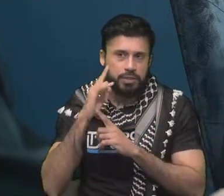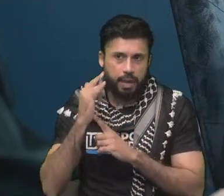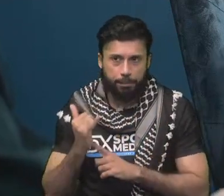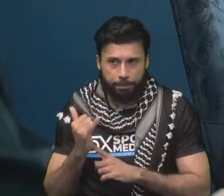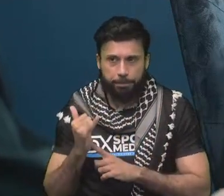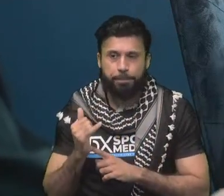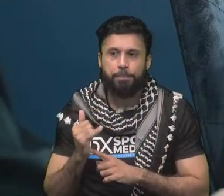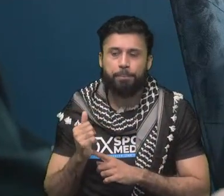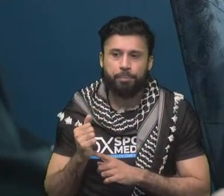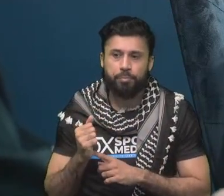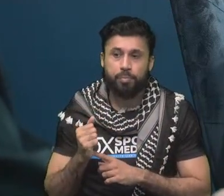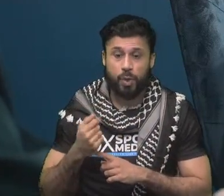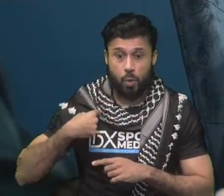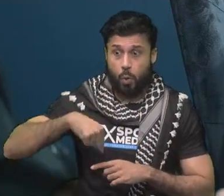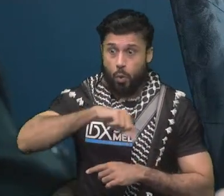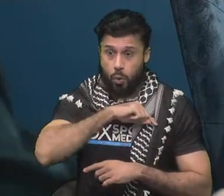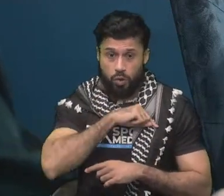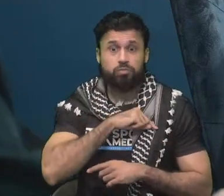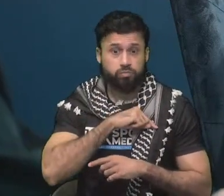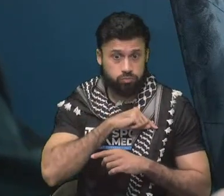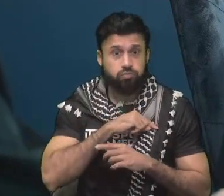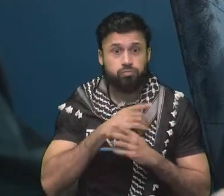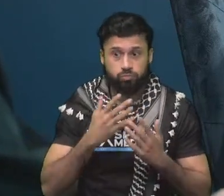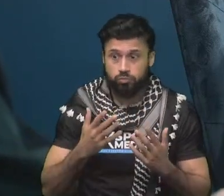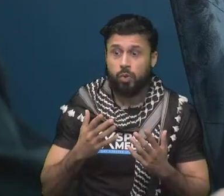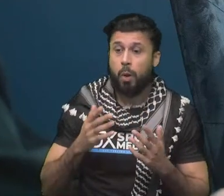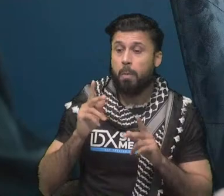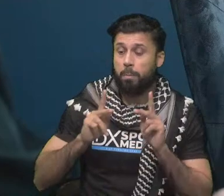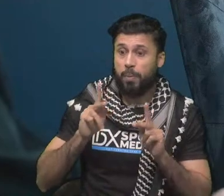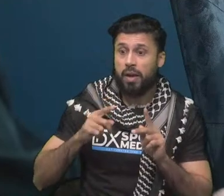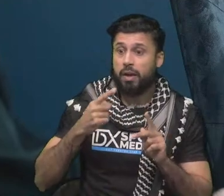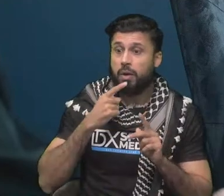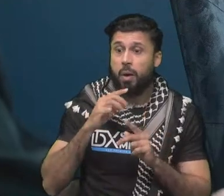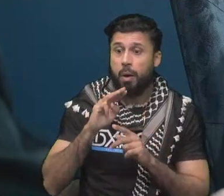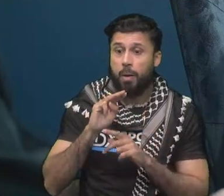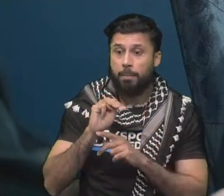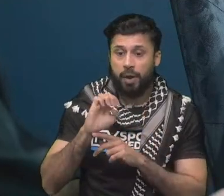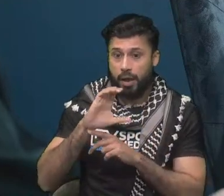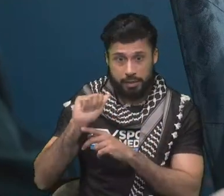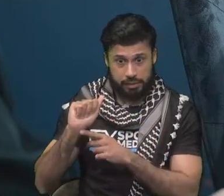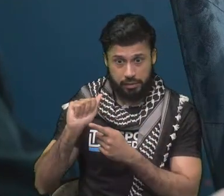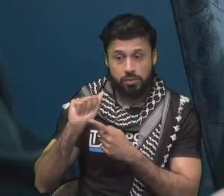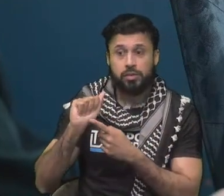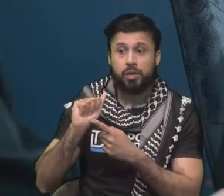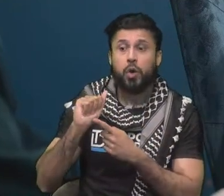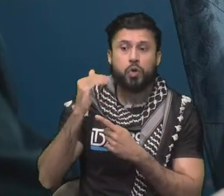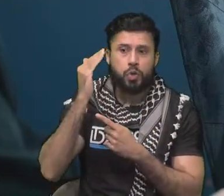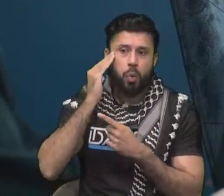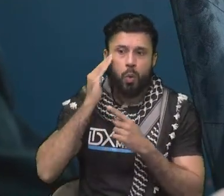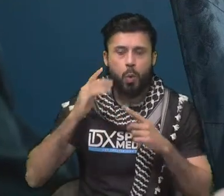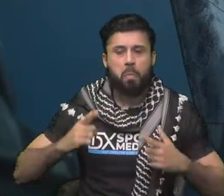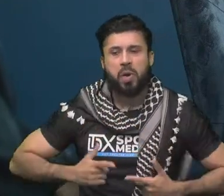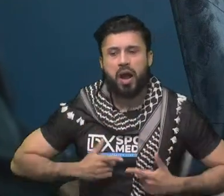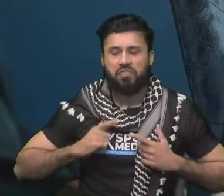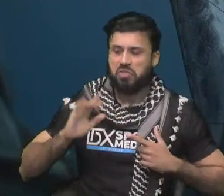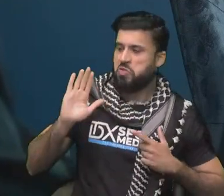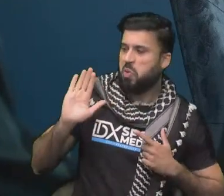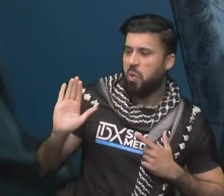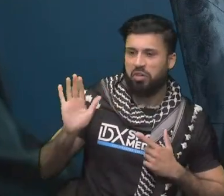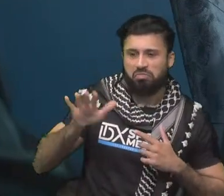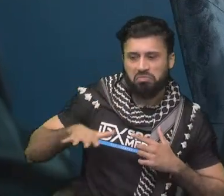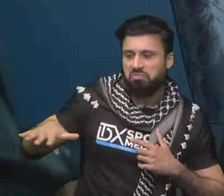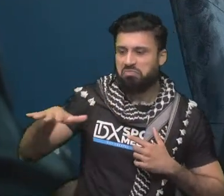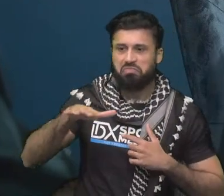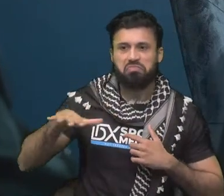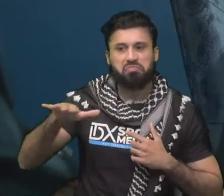we, the people of Mecca, saying, we, the people of Mecca, because of their location, because they're near the Haram, and they're in the most